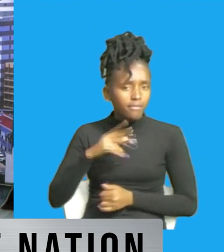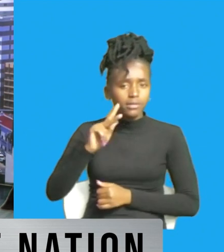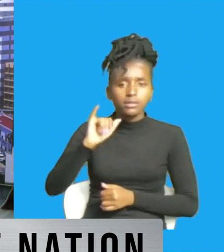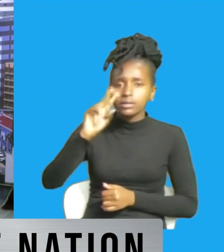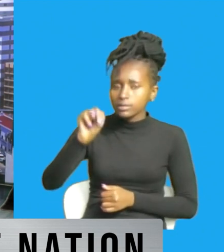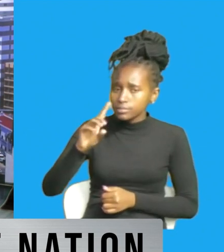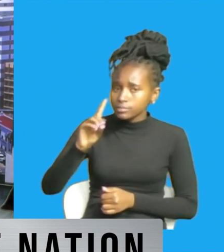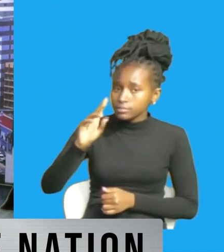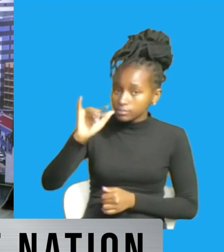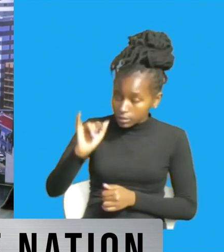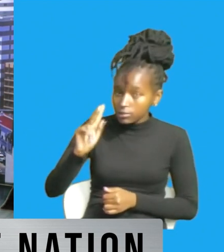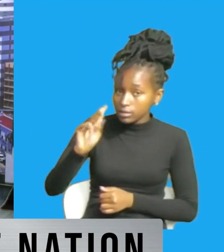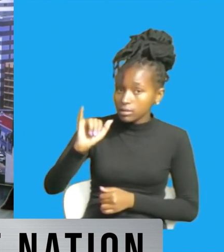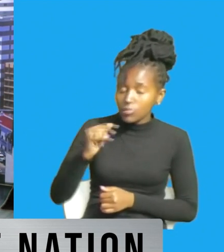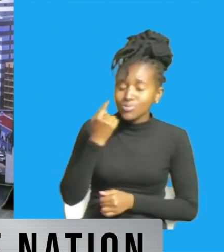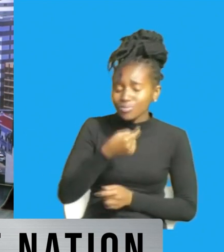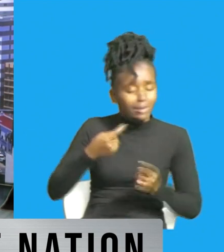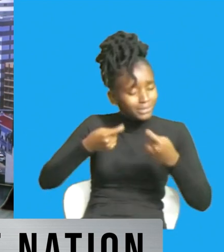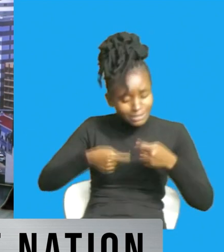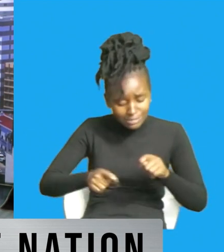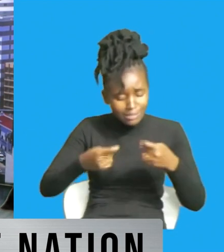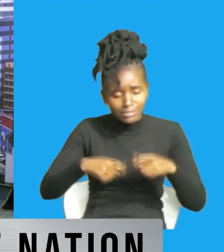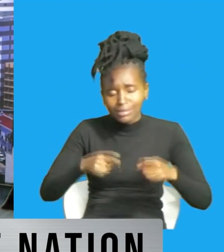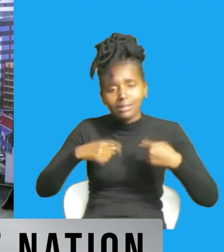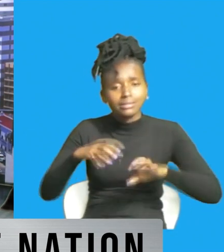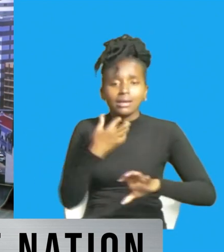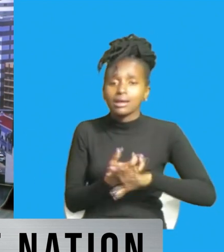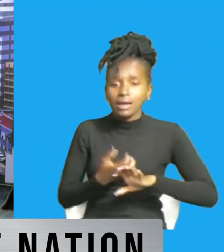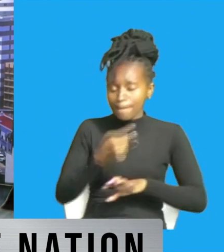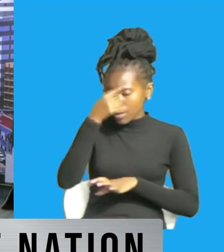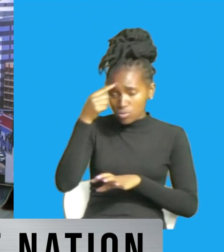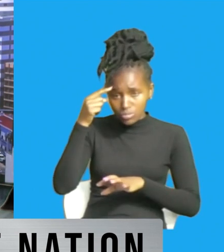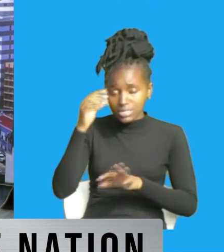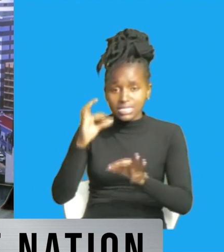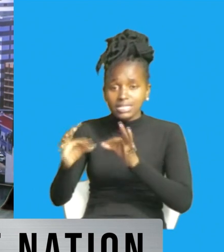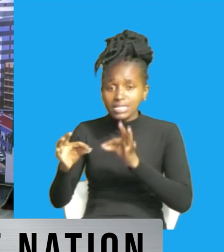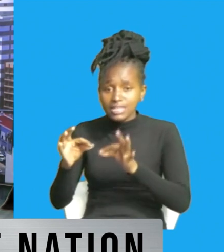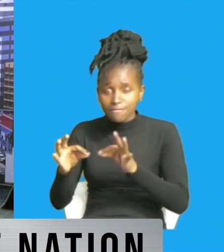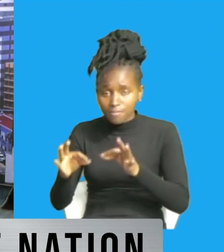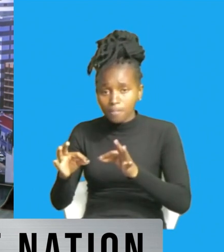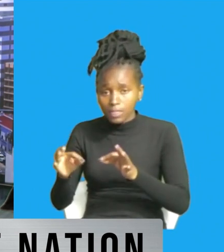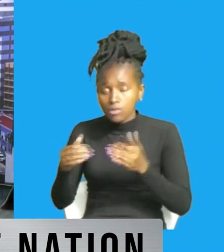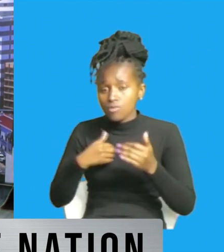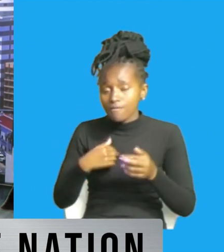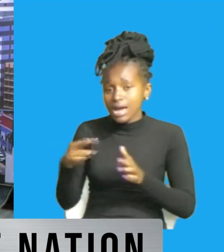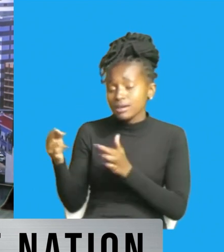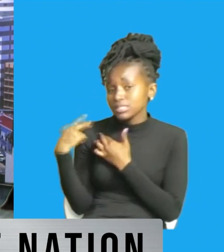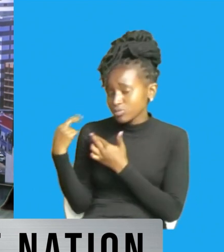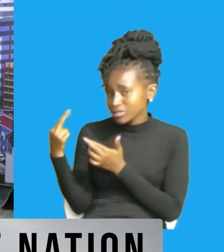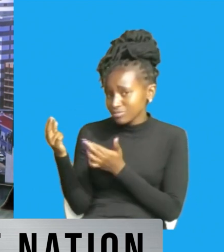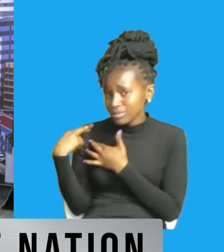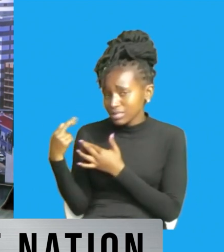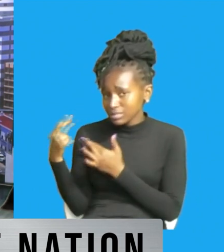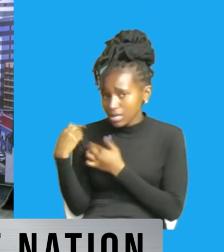has tried. The government, it takes a lot to take an interagency